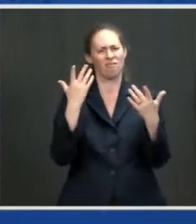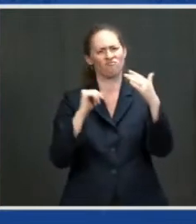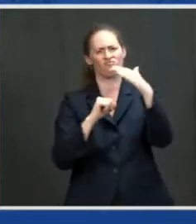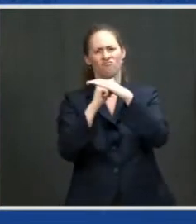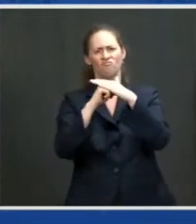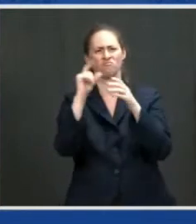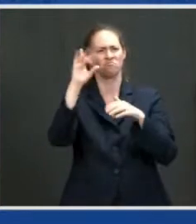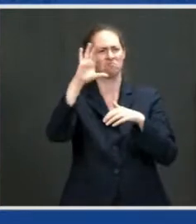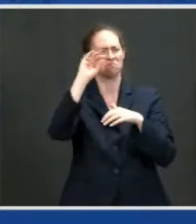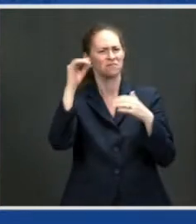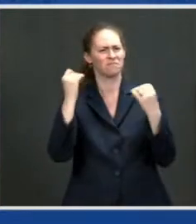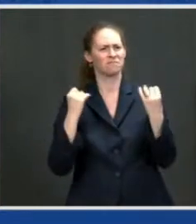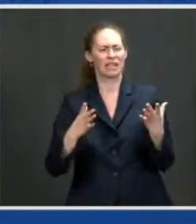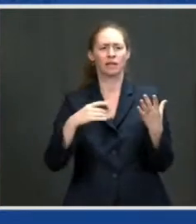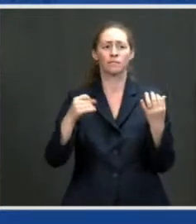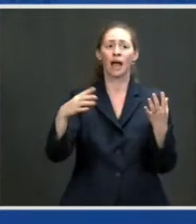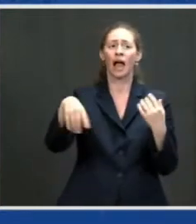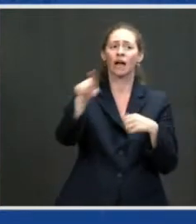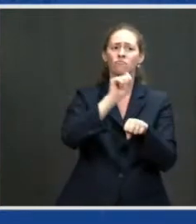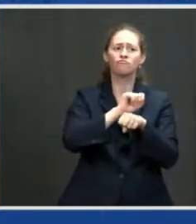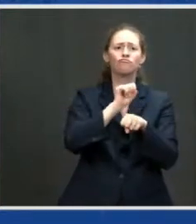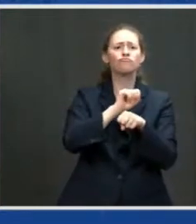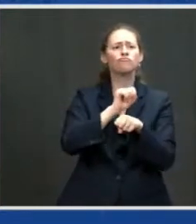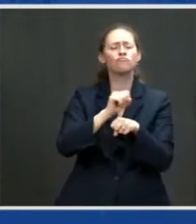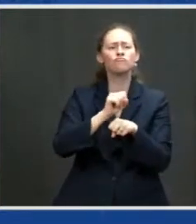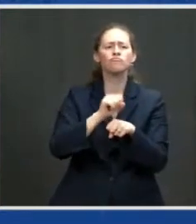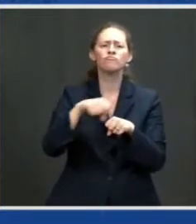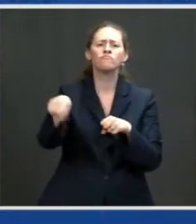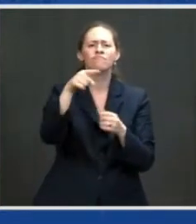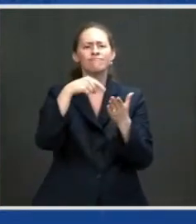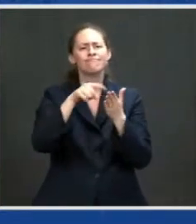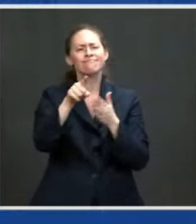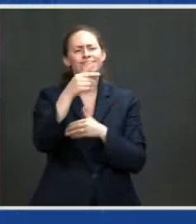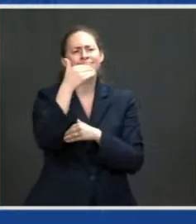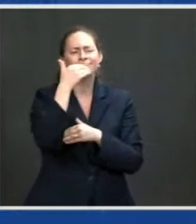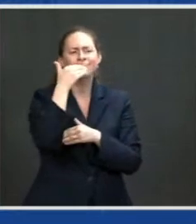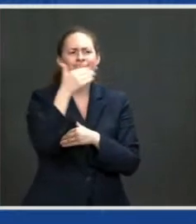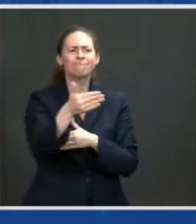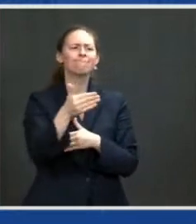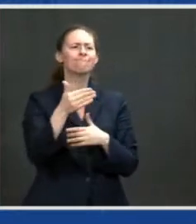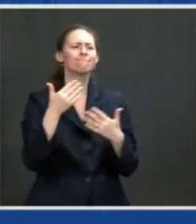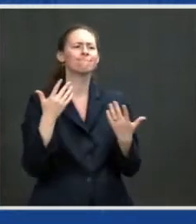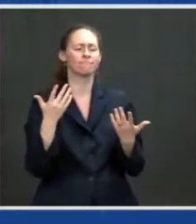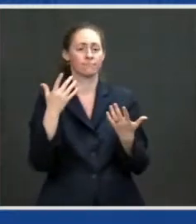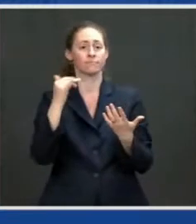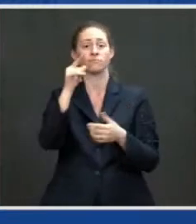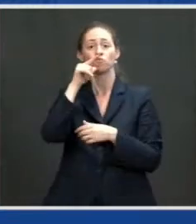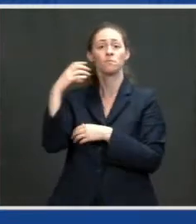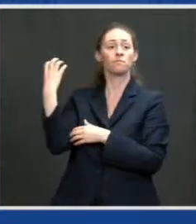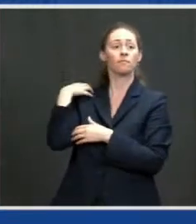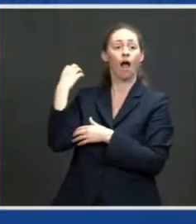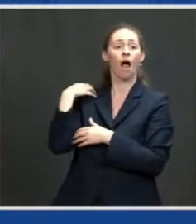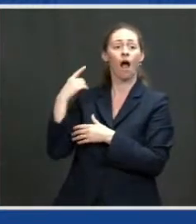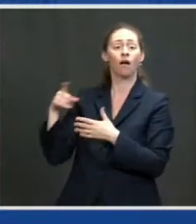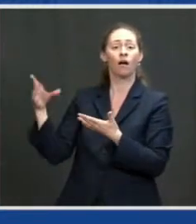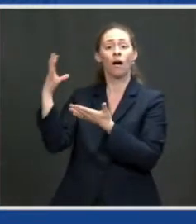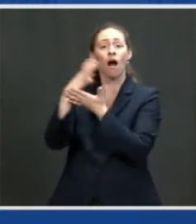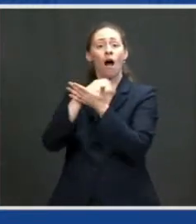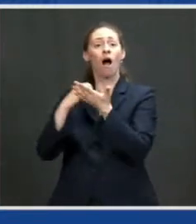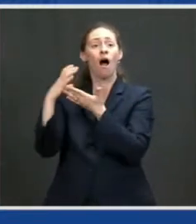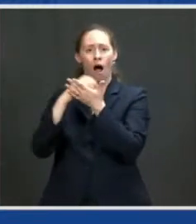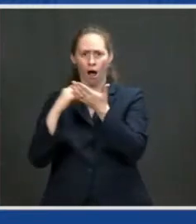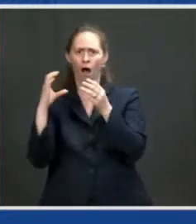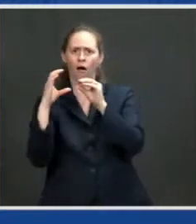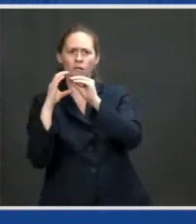grew? By 100%. Since 1979, all that changed. Productivity has